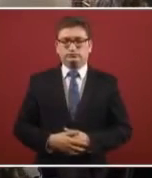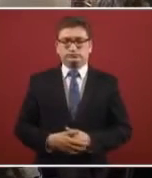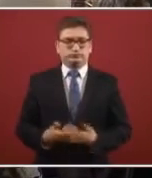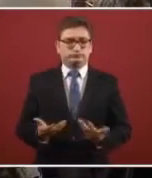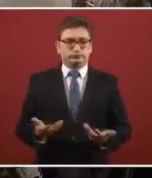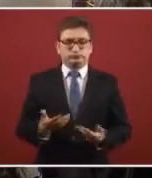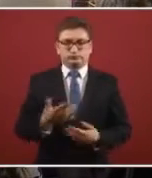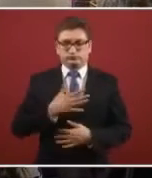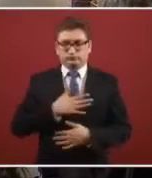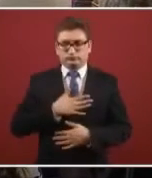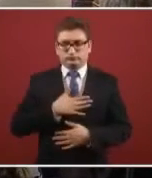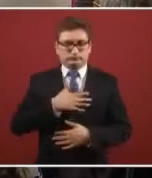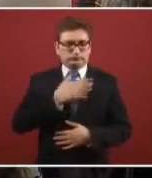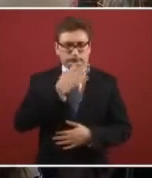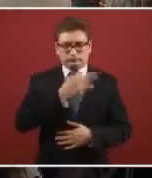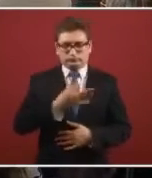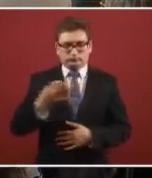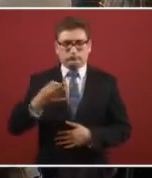They're witnesses.